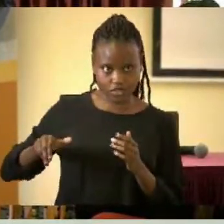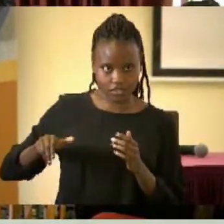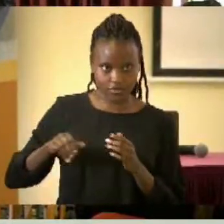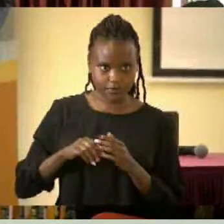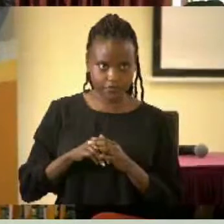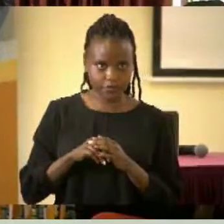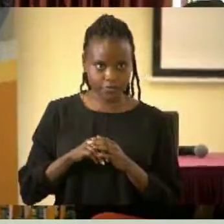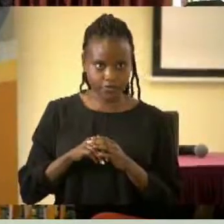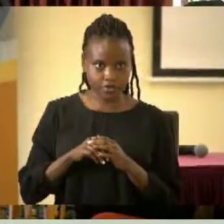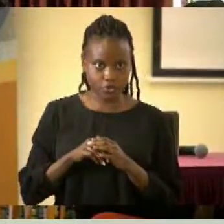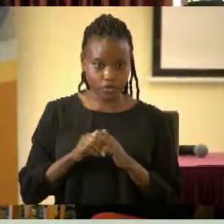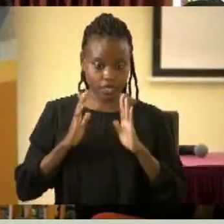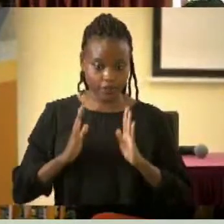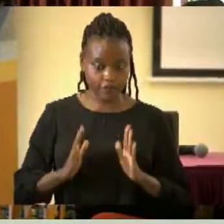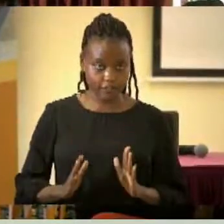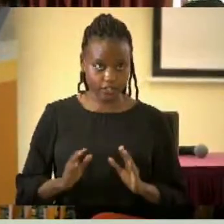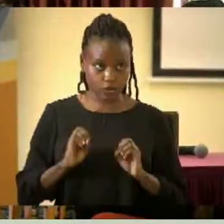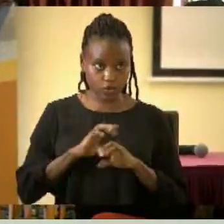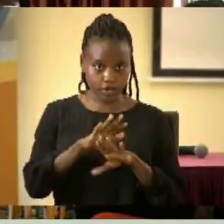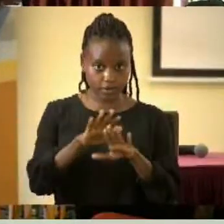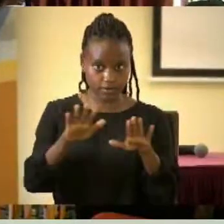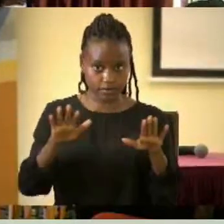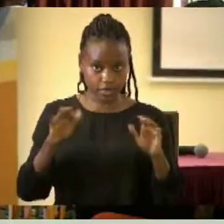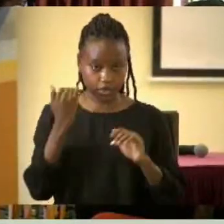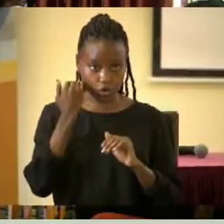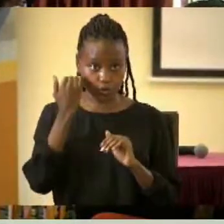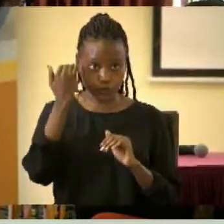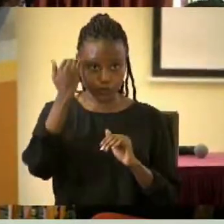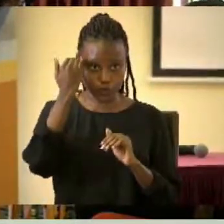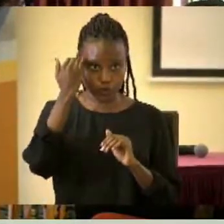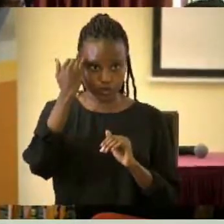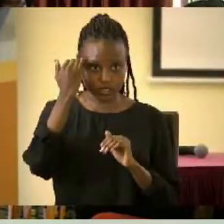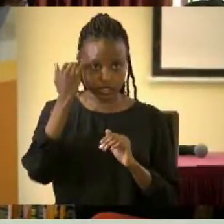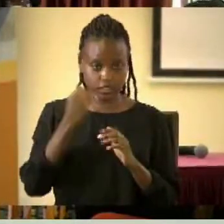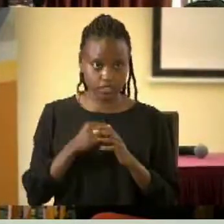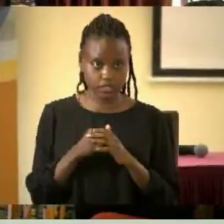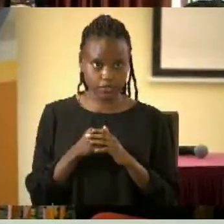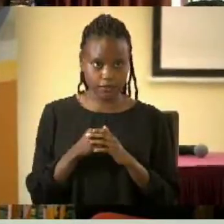just so that the physical spread of courts is